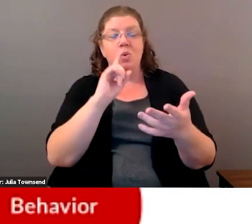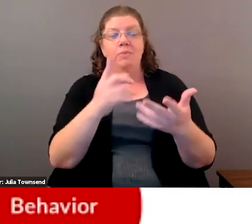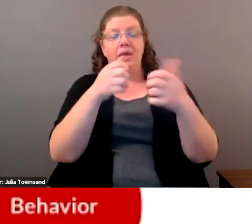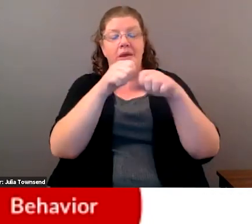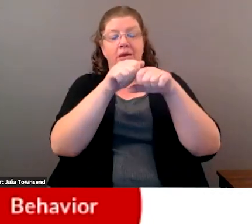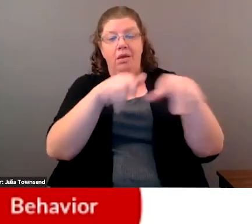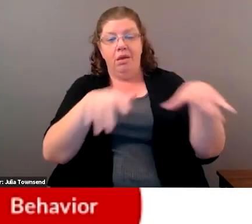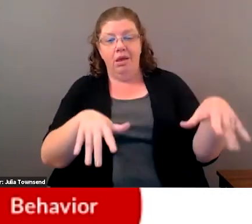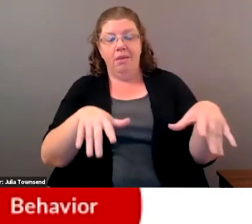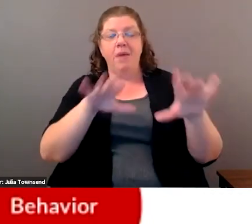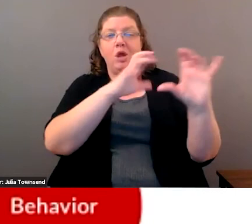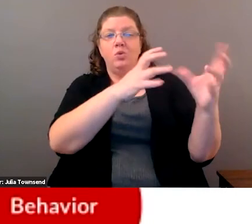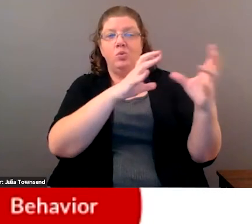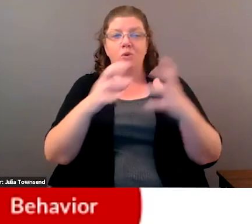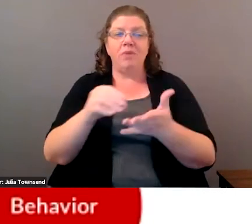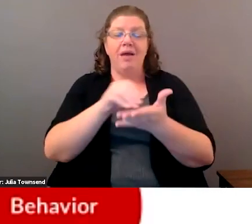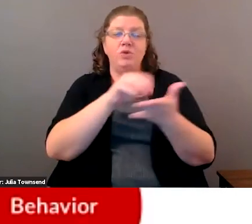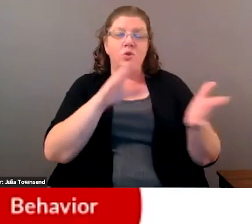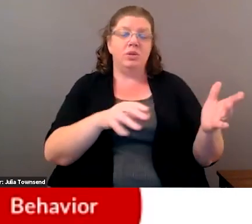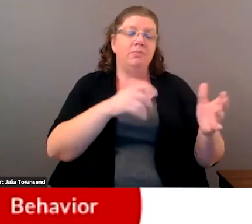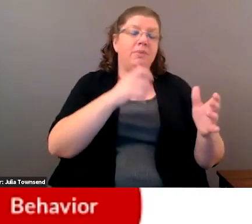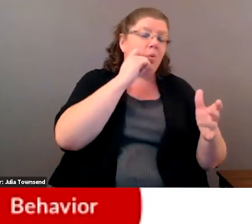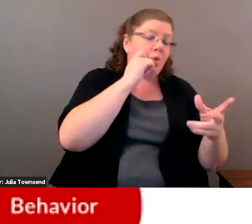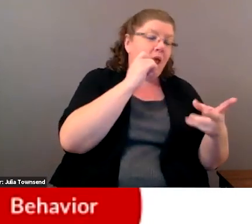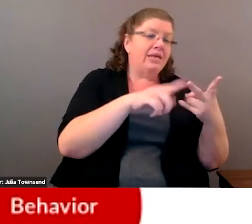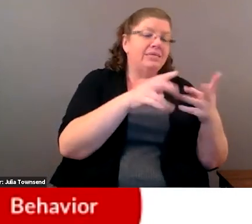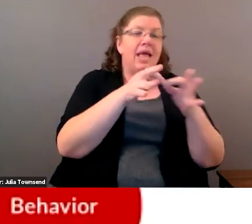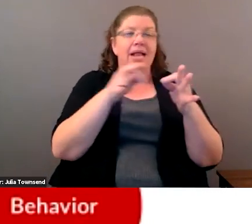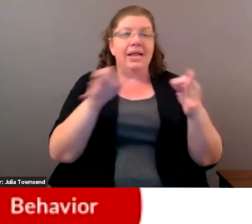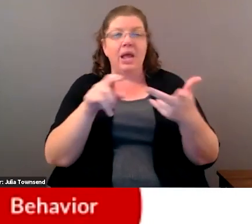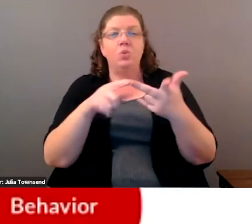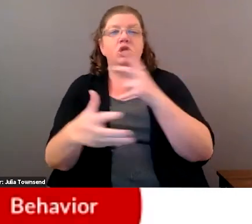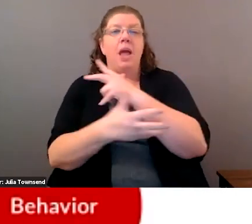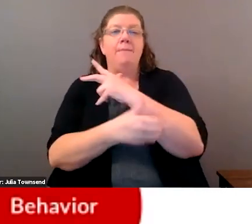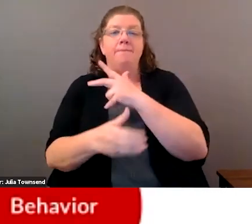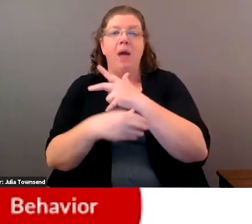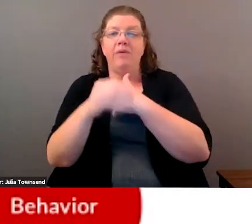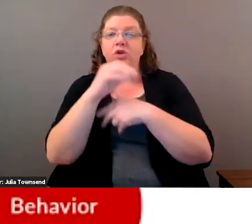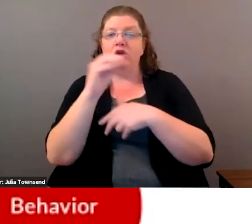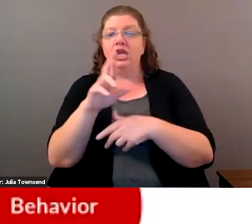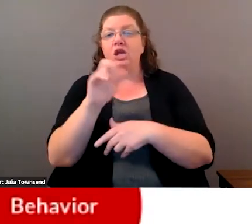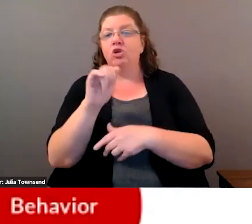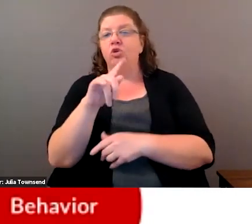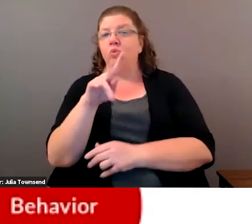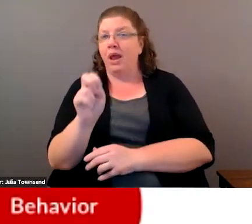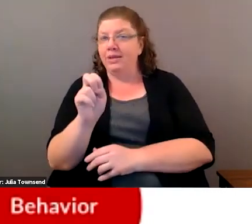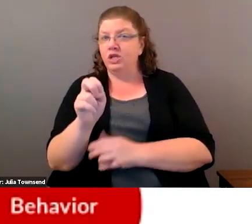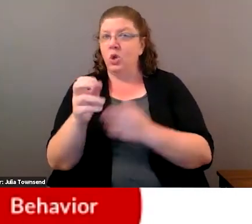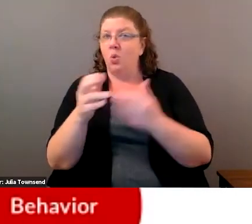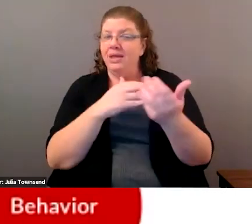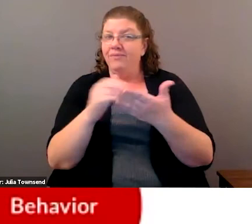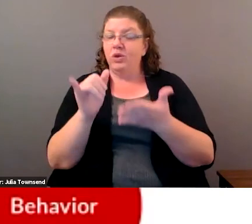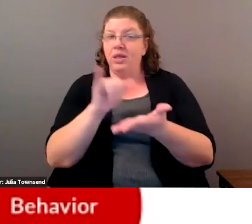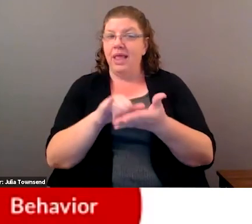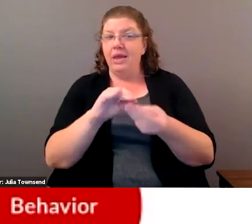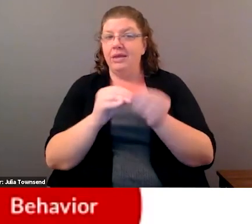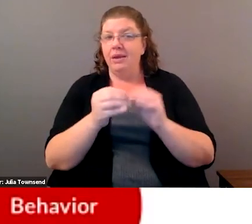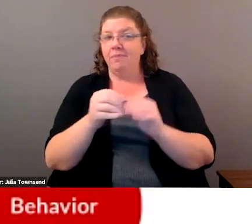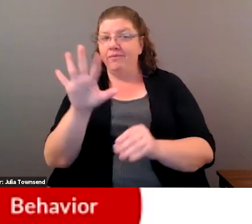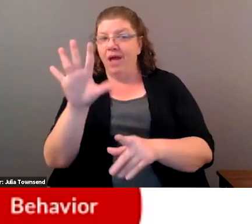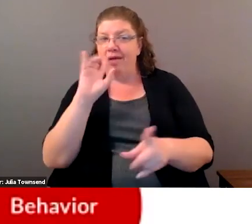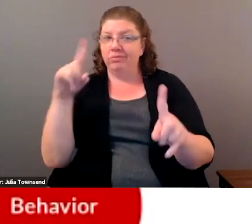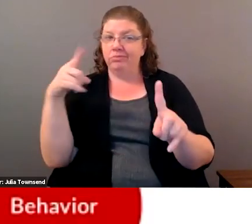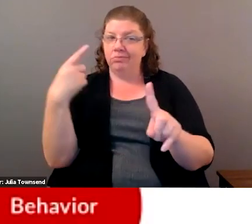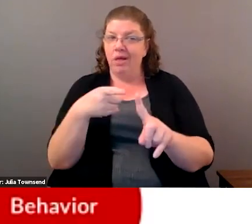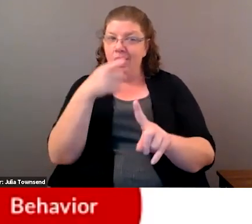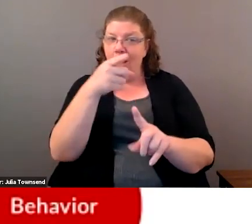subgroups of students by race, language, and poverty rate. So even though that number 5 is called out for that particular